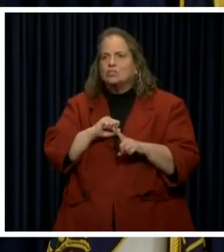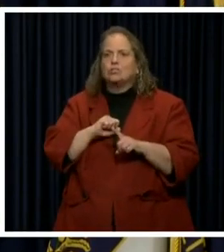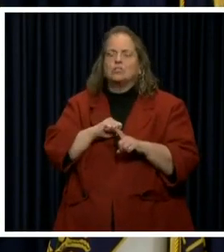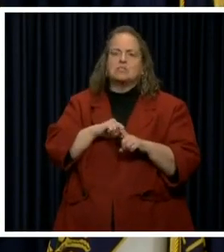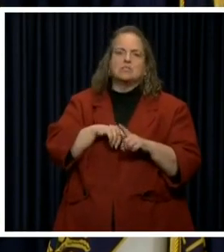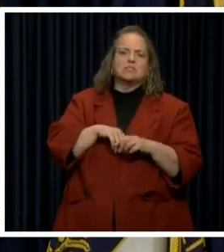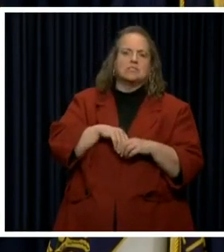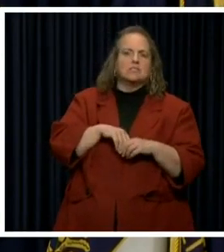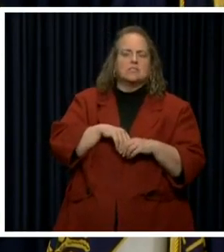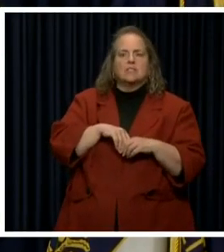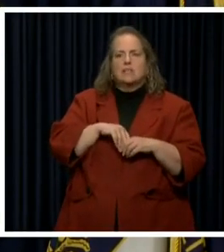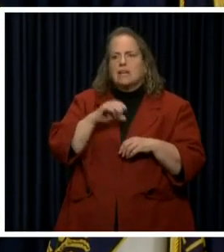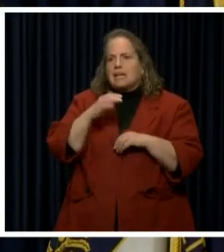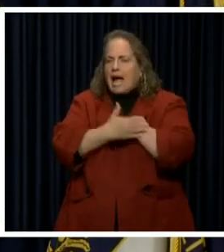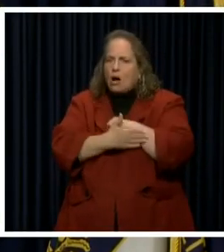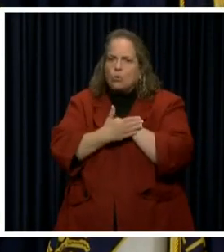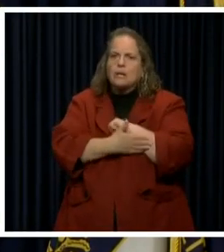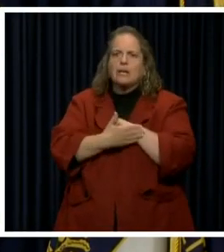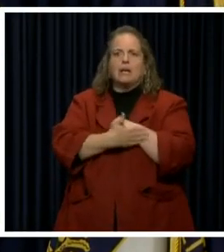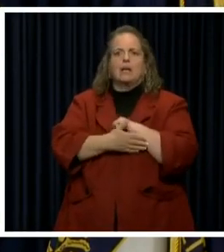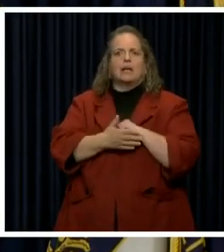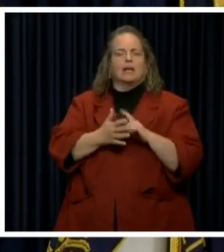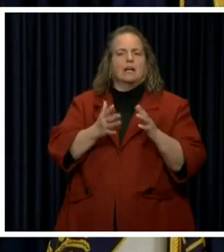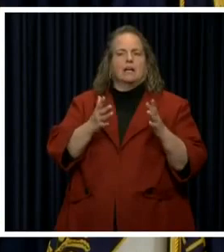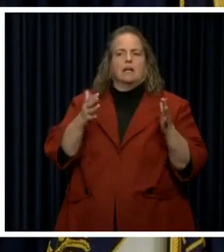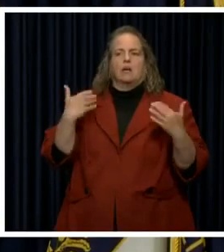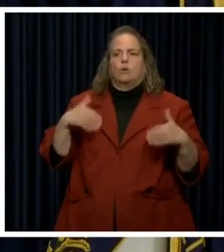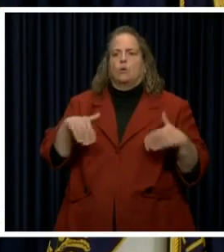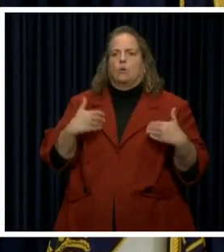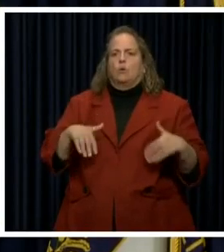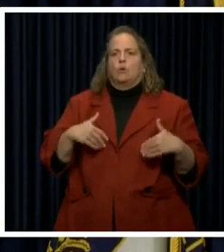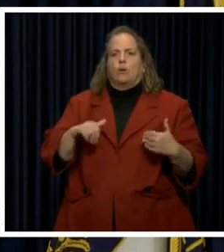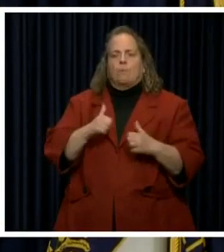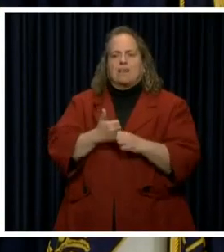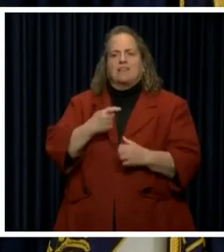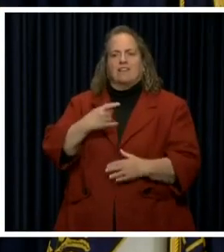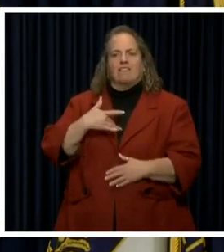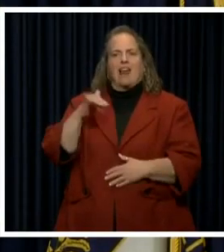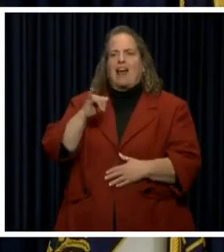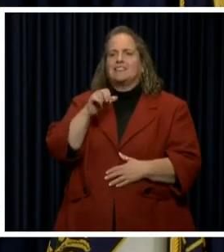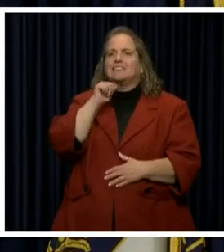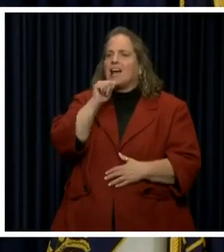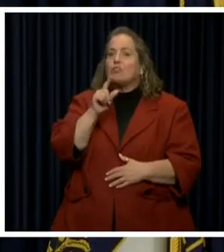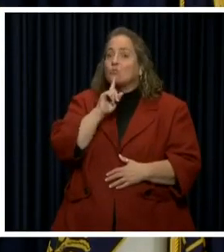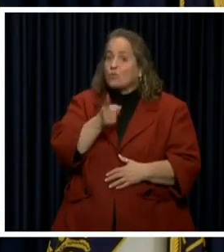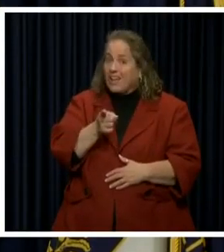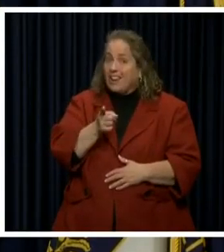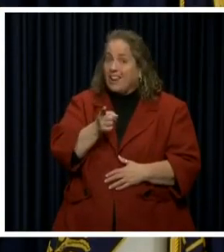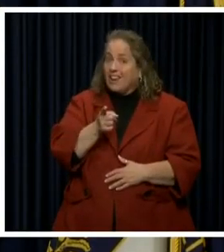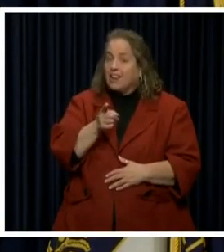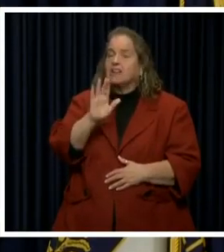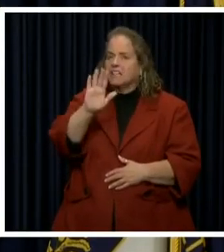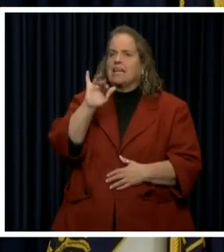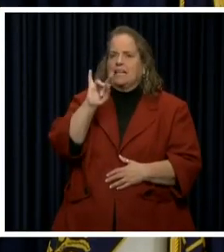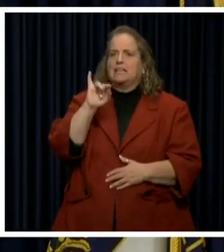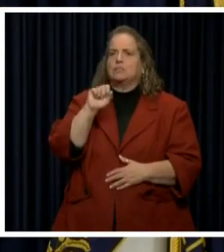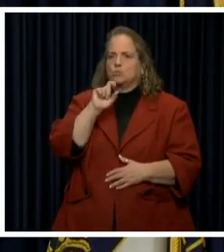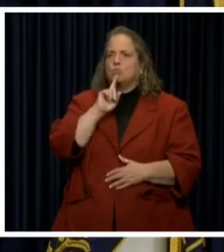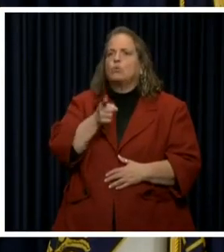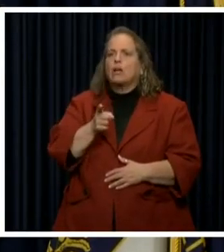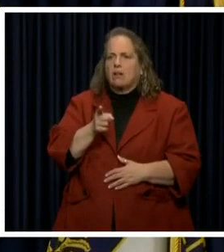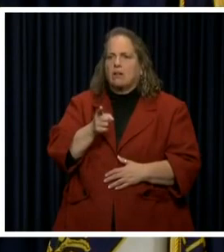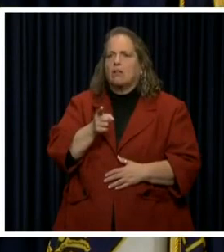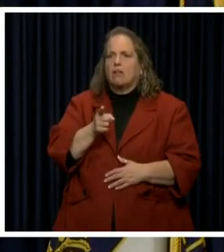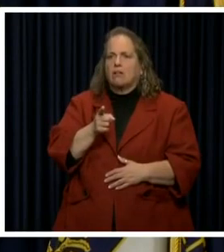and counties. It makes it feel like it's not real. And I know it is because I